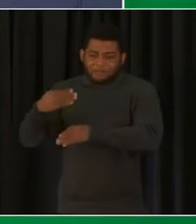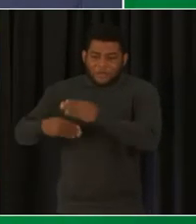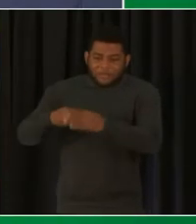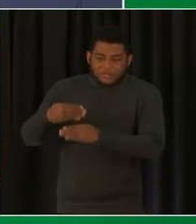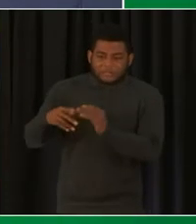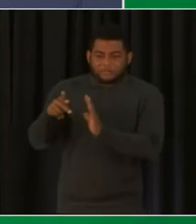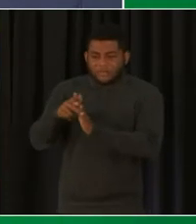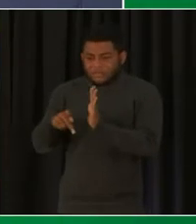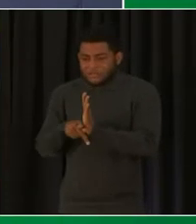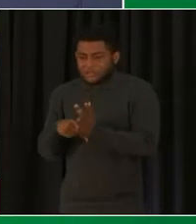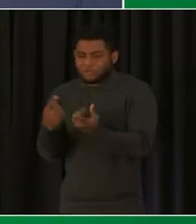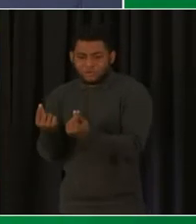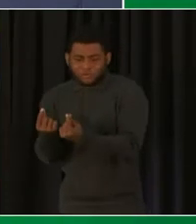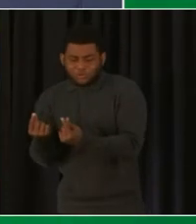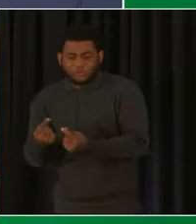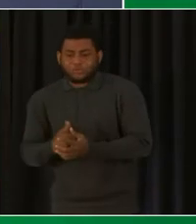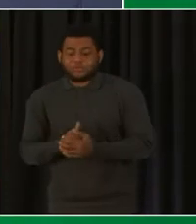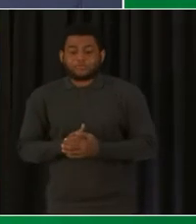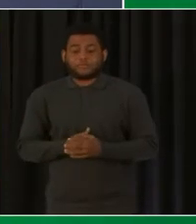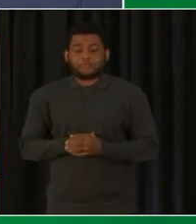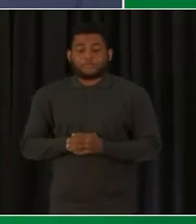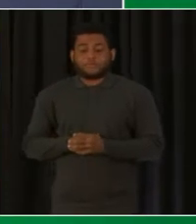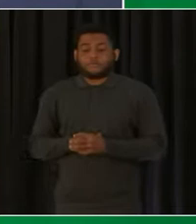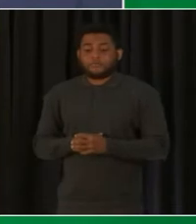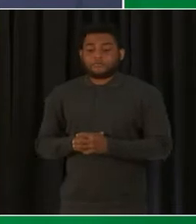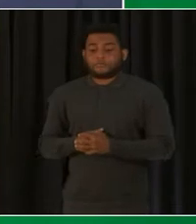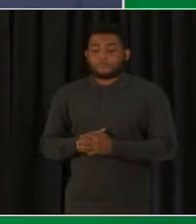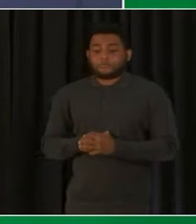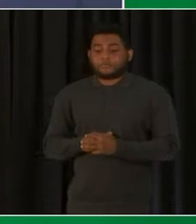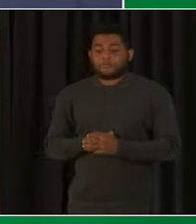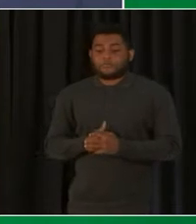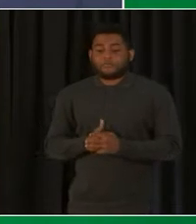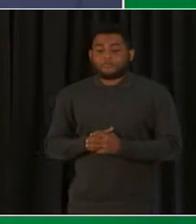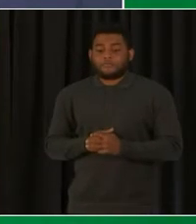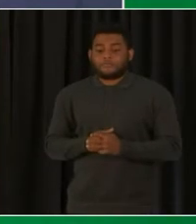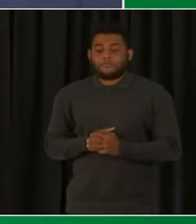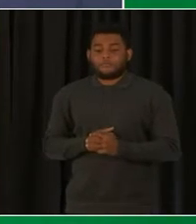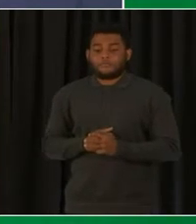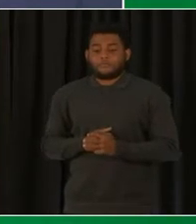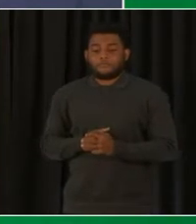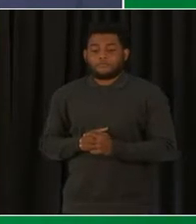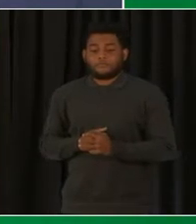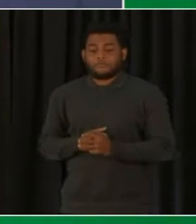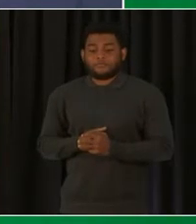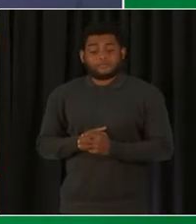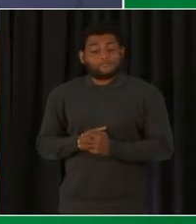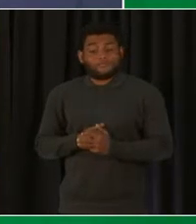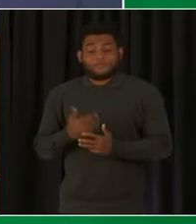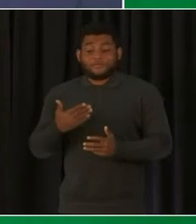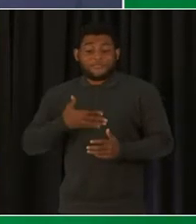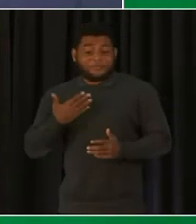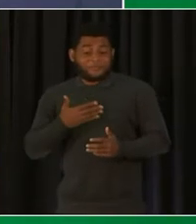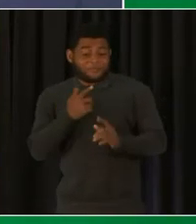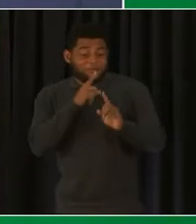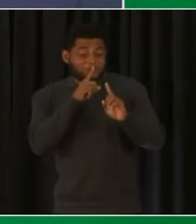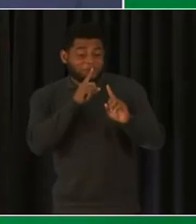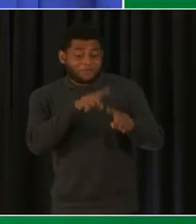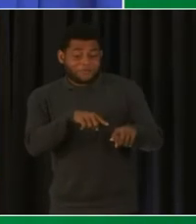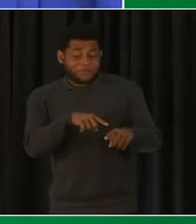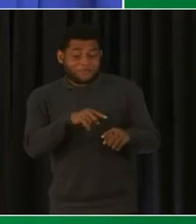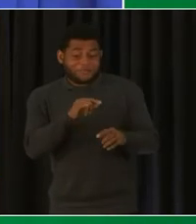and staff. Yes, happy to add a bit more on, but that was perfect, Chancellor, a great introduction to